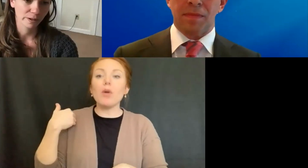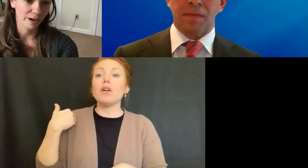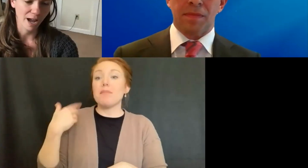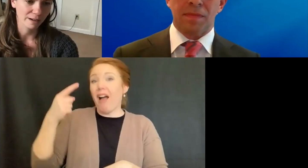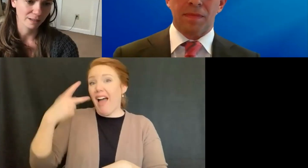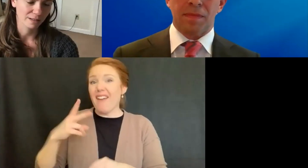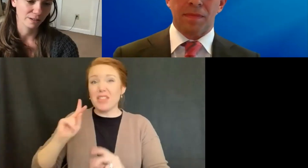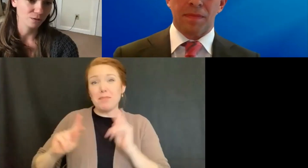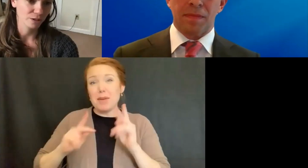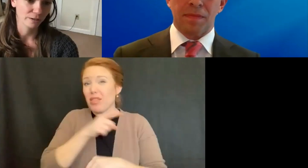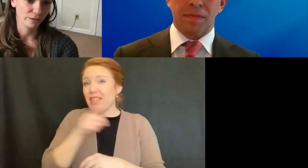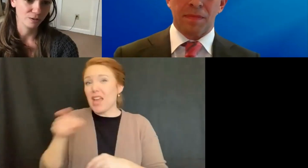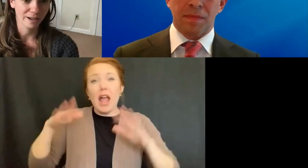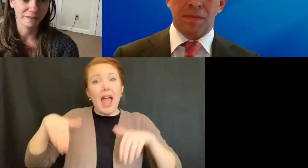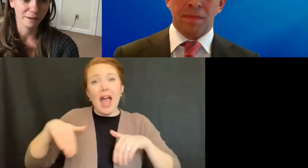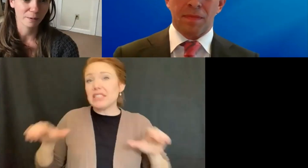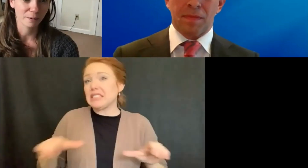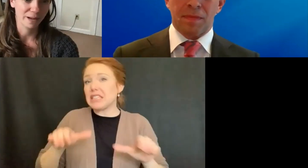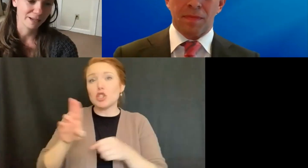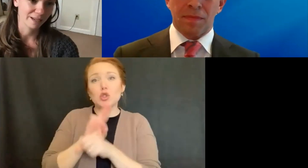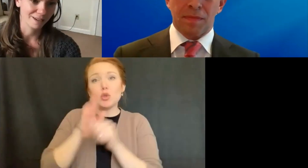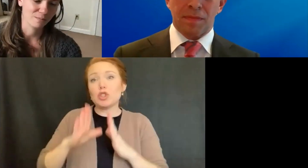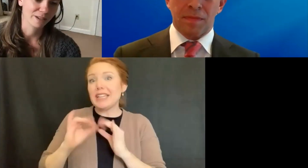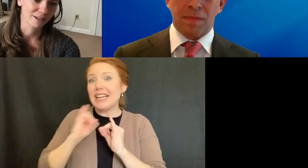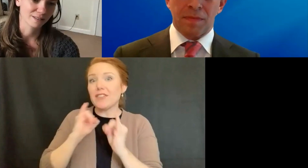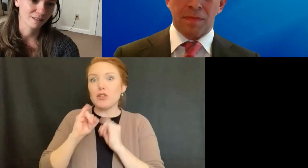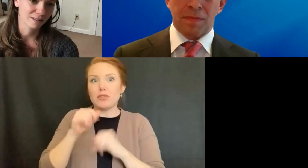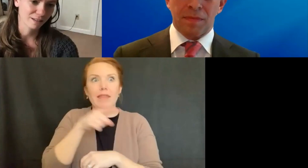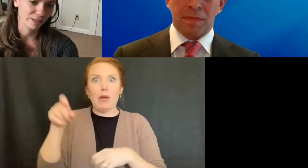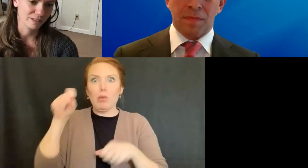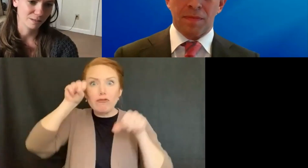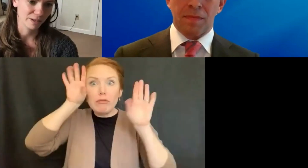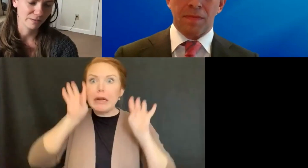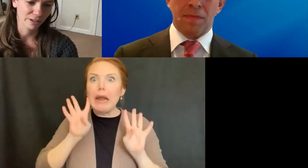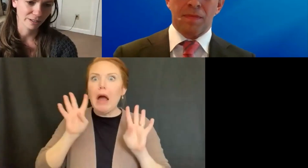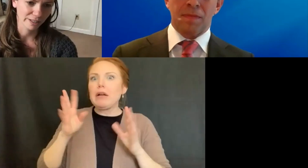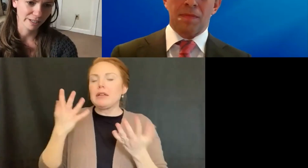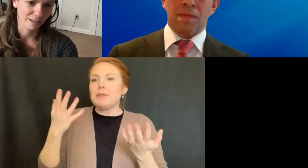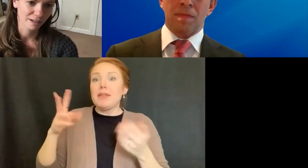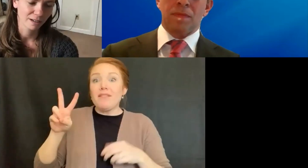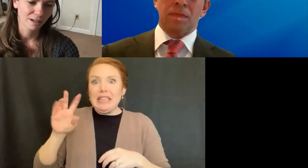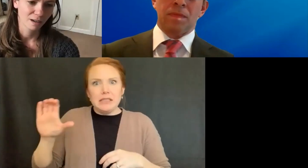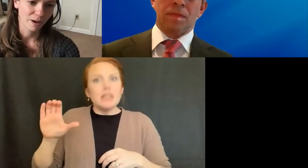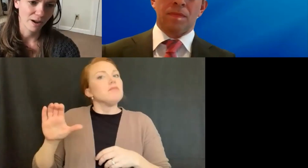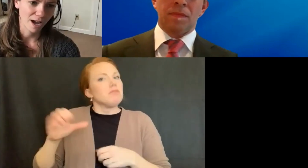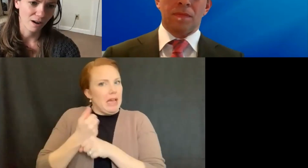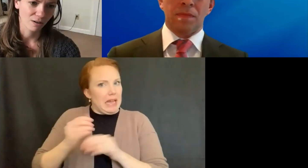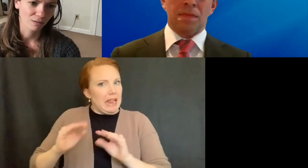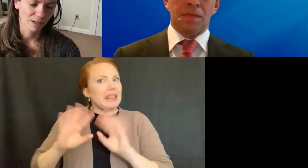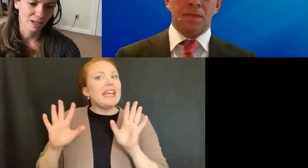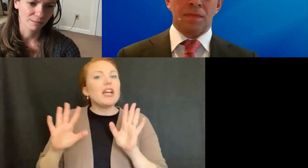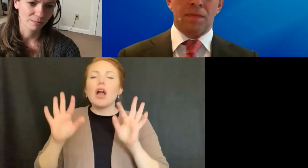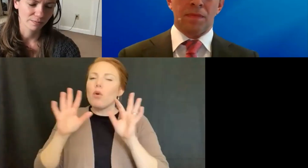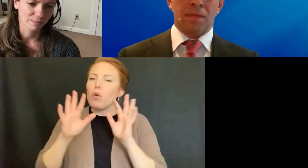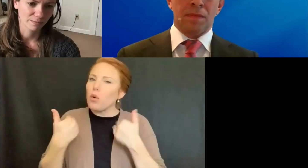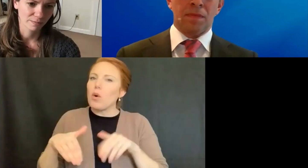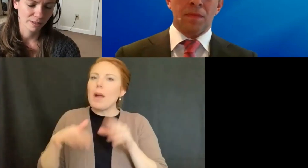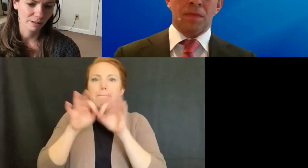the people there had not done user interviews yet. And they were all panicking because the VCs made it very clear about how